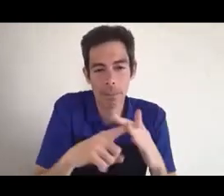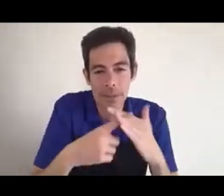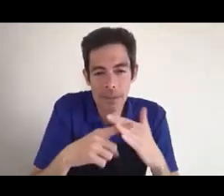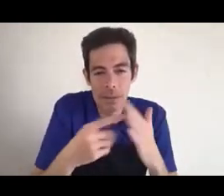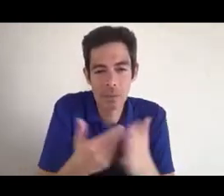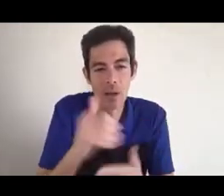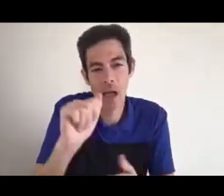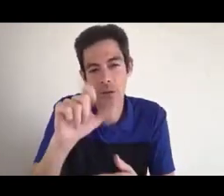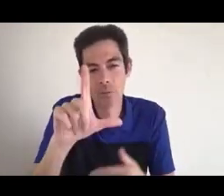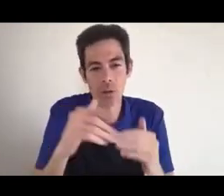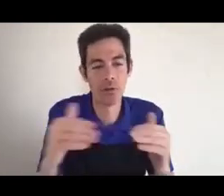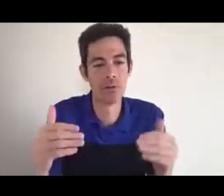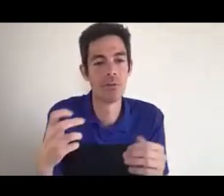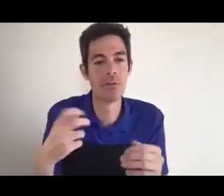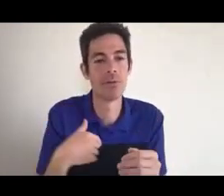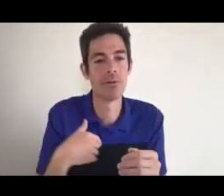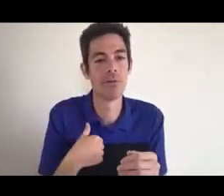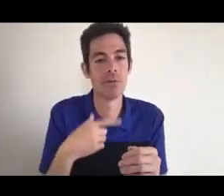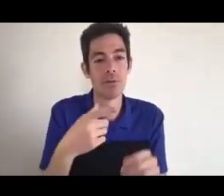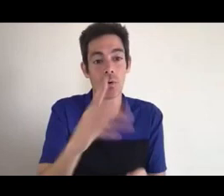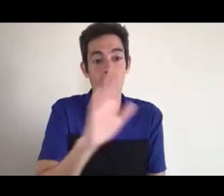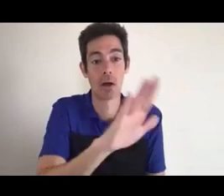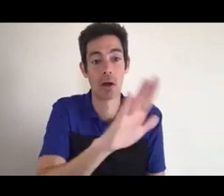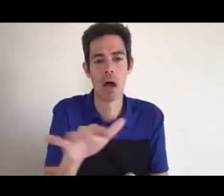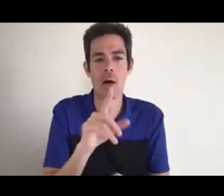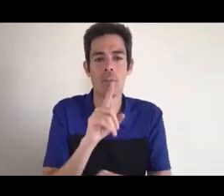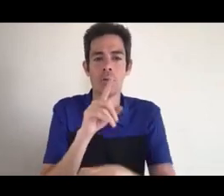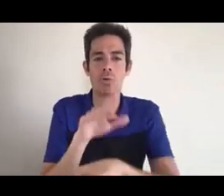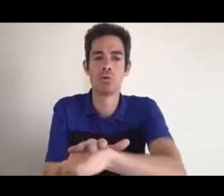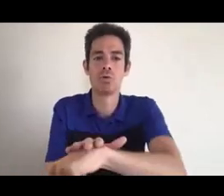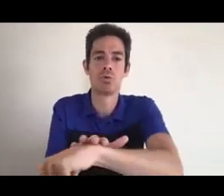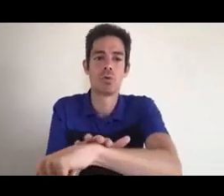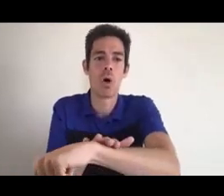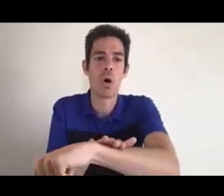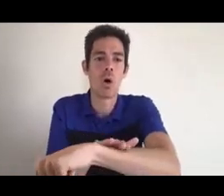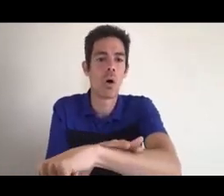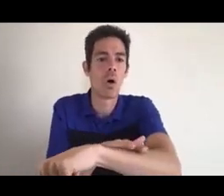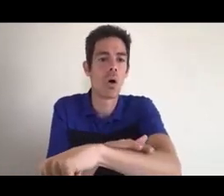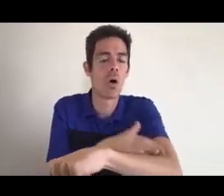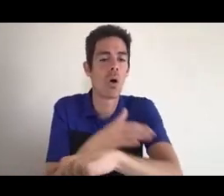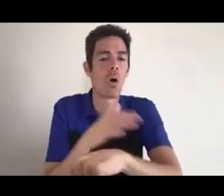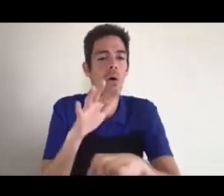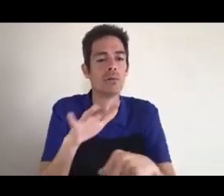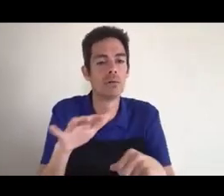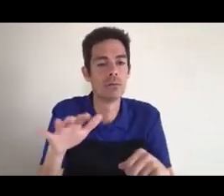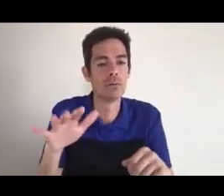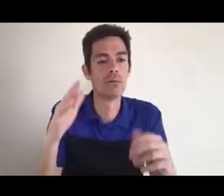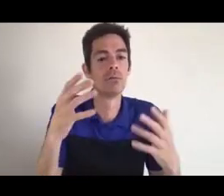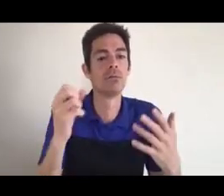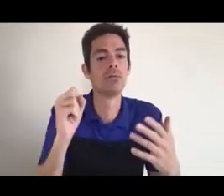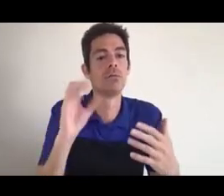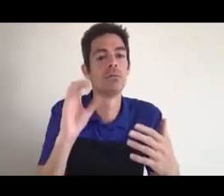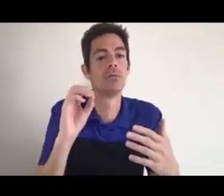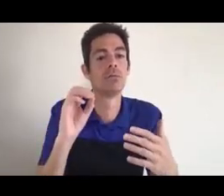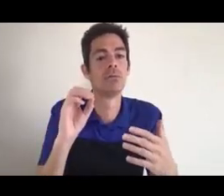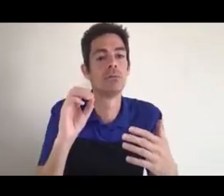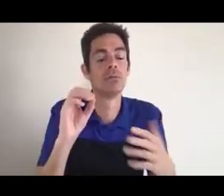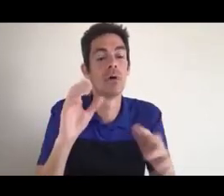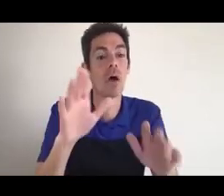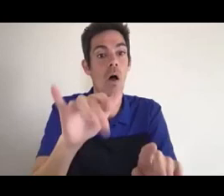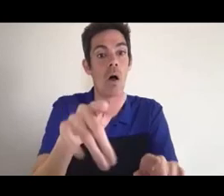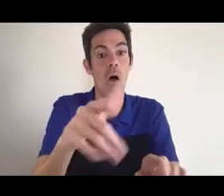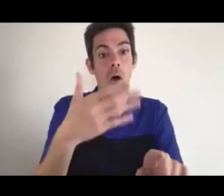teach at the beginning, level 1 ASL, I usually tend to do it very slowly. I spell